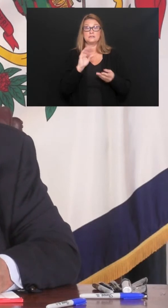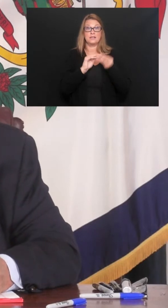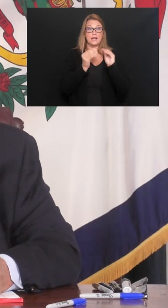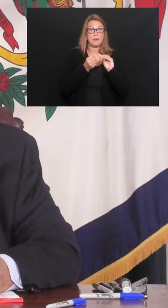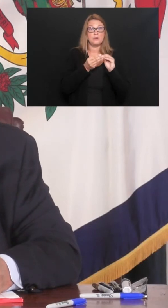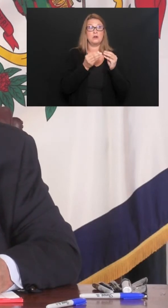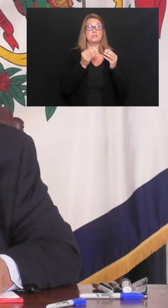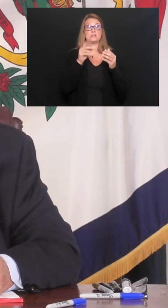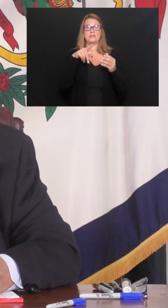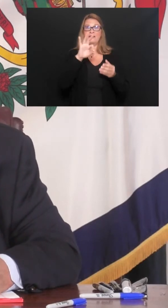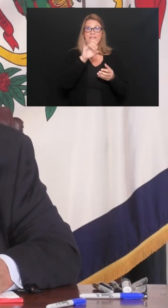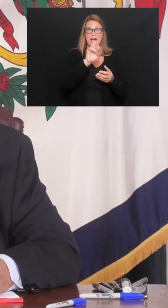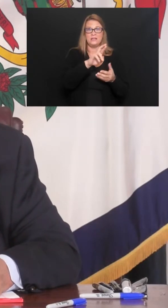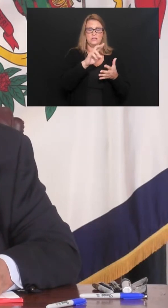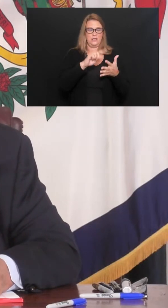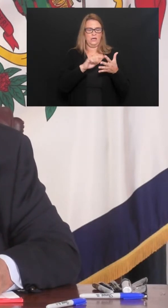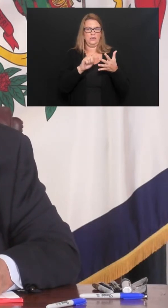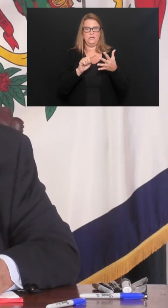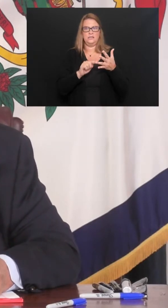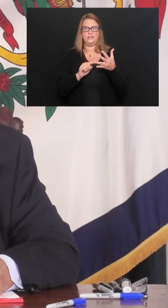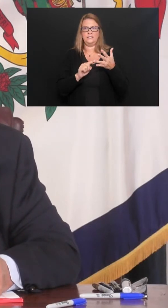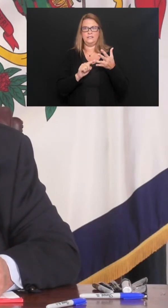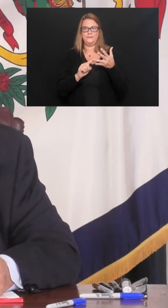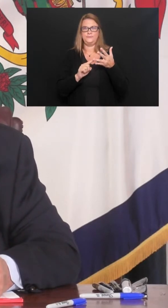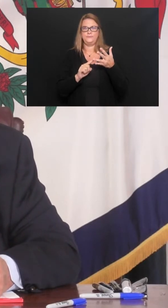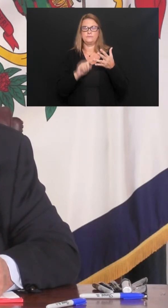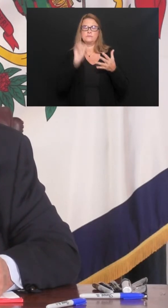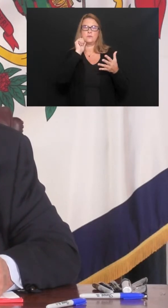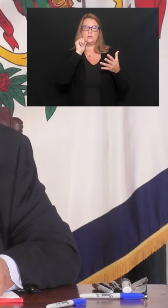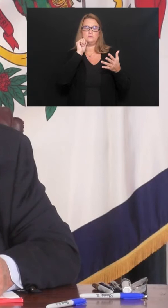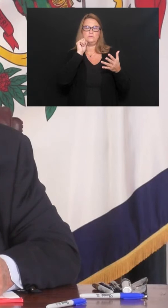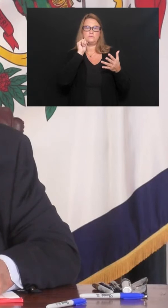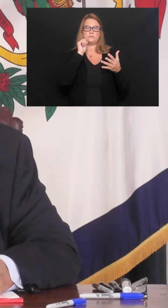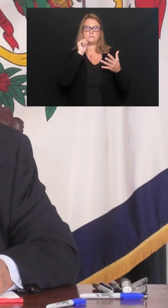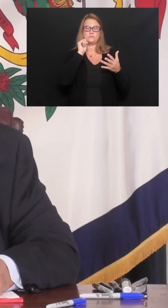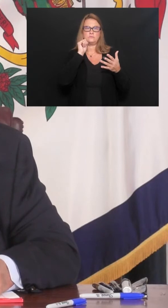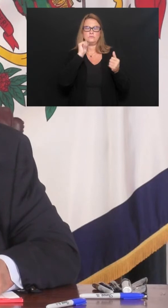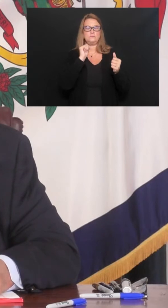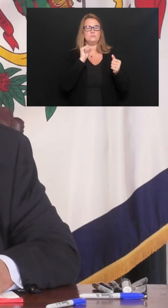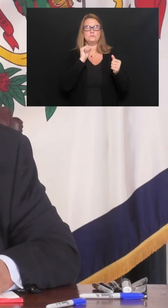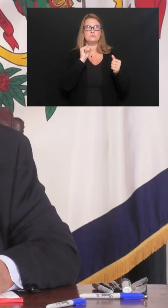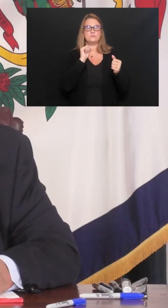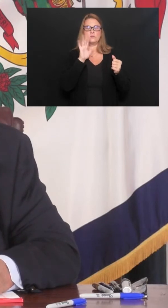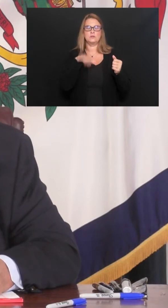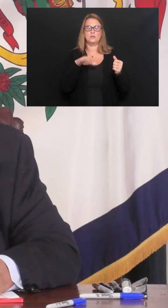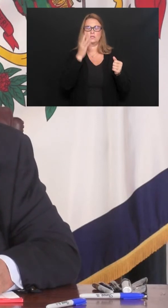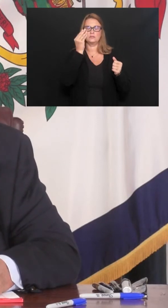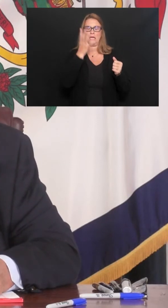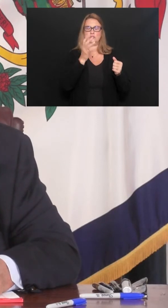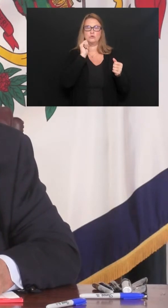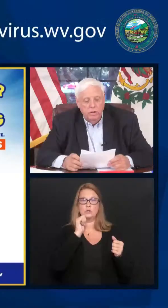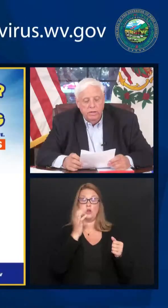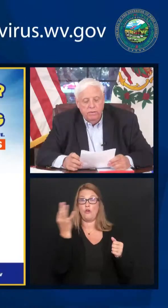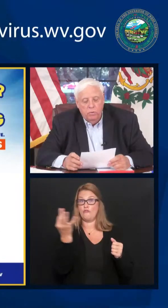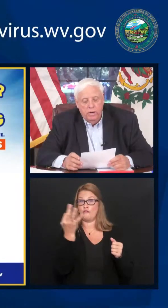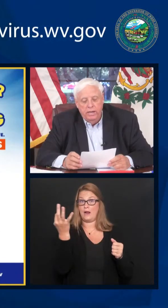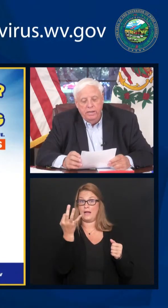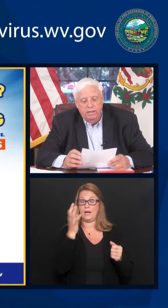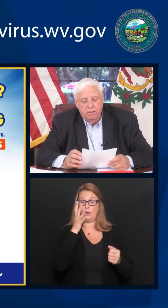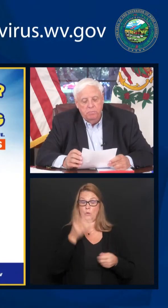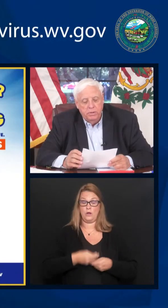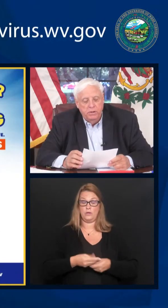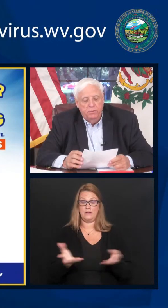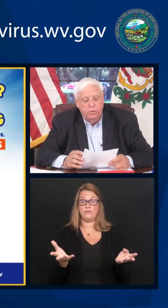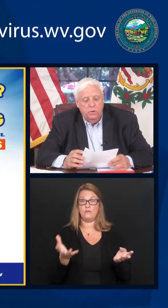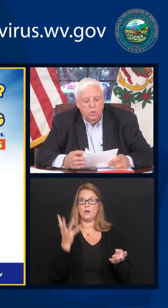numbers. I've told you that tomorrow. I haven't told you this, but Friday we'll give away